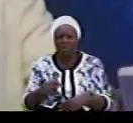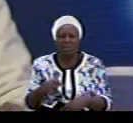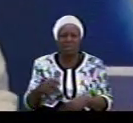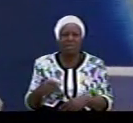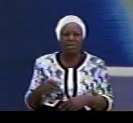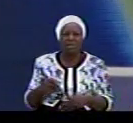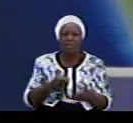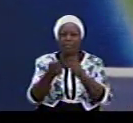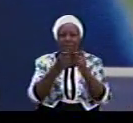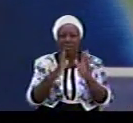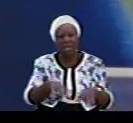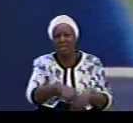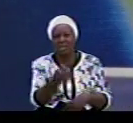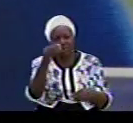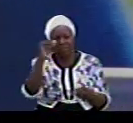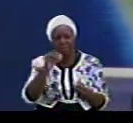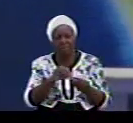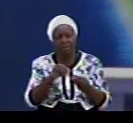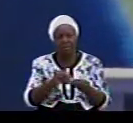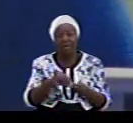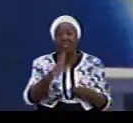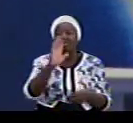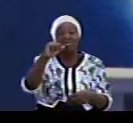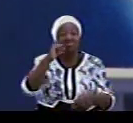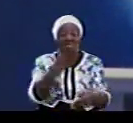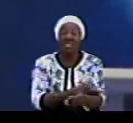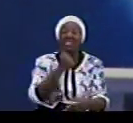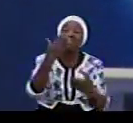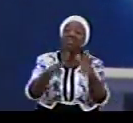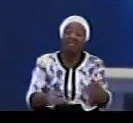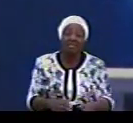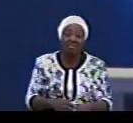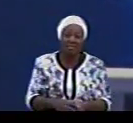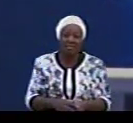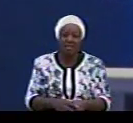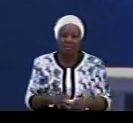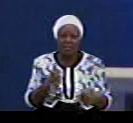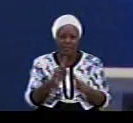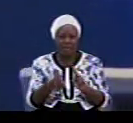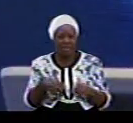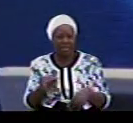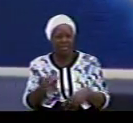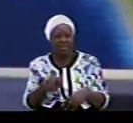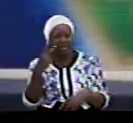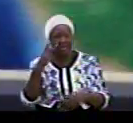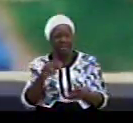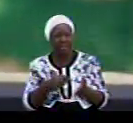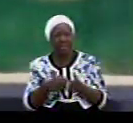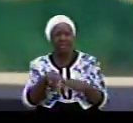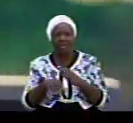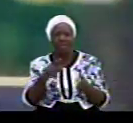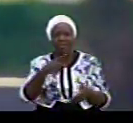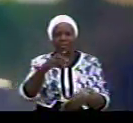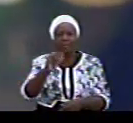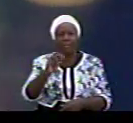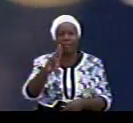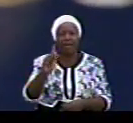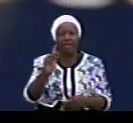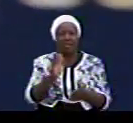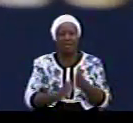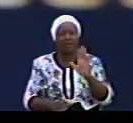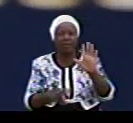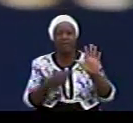dead. Look at this. Mark chapter 5, verse 36. As soon